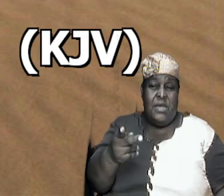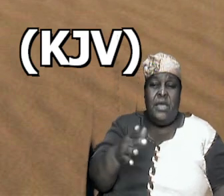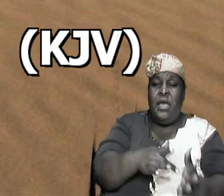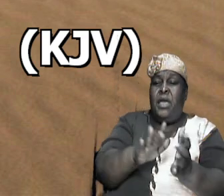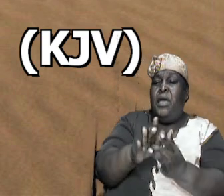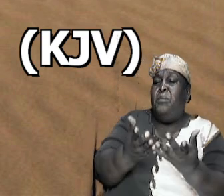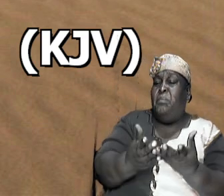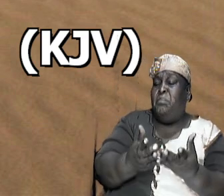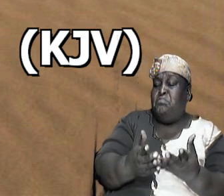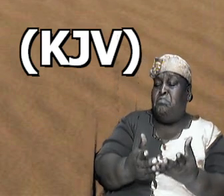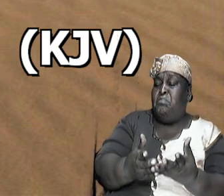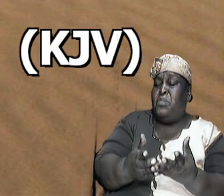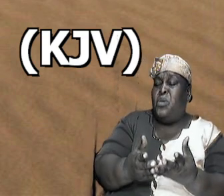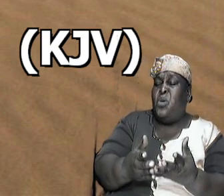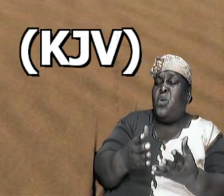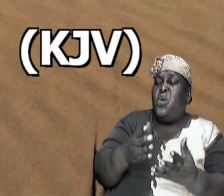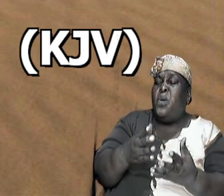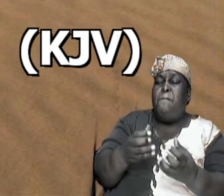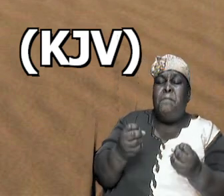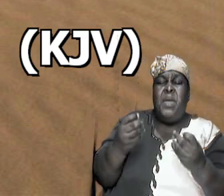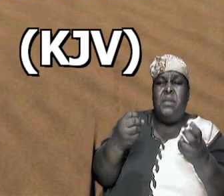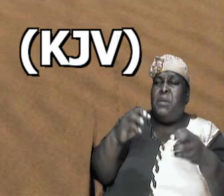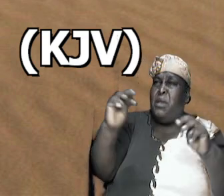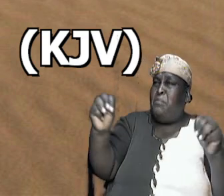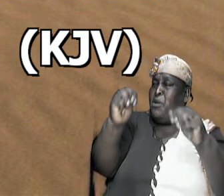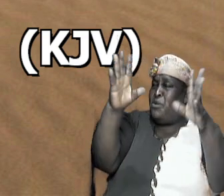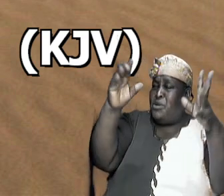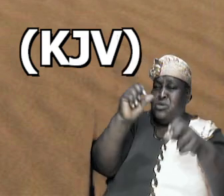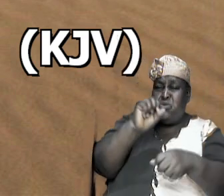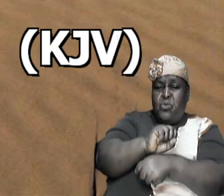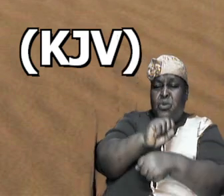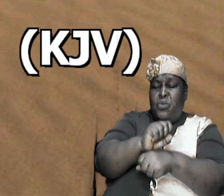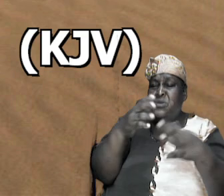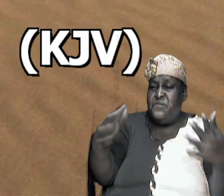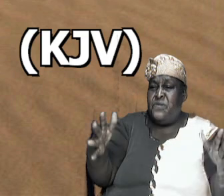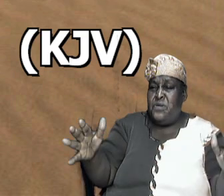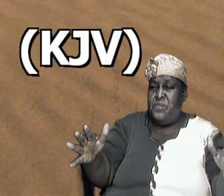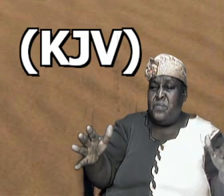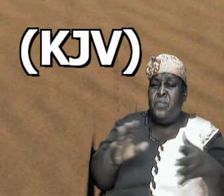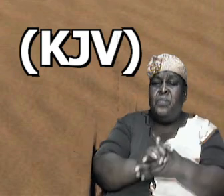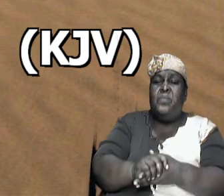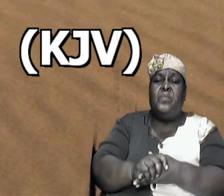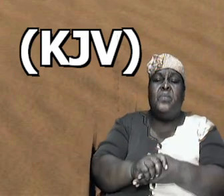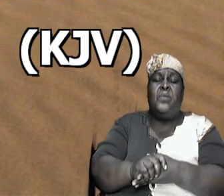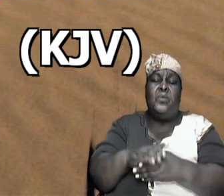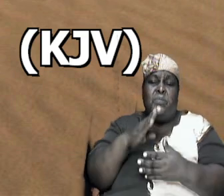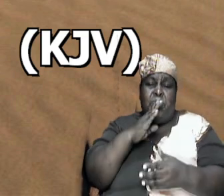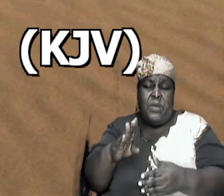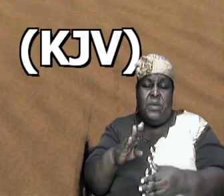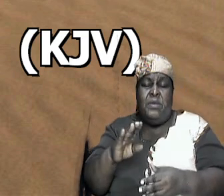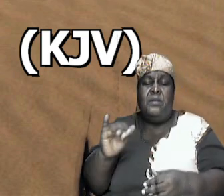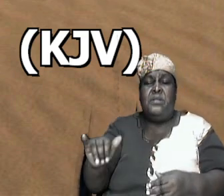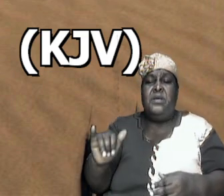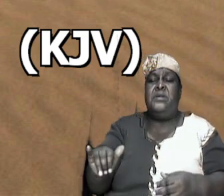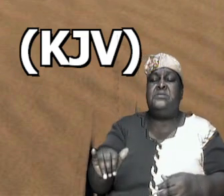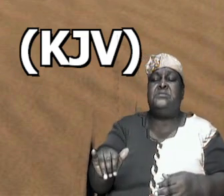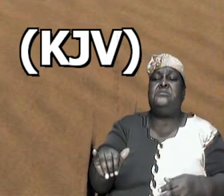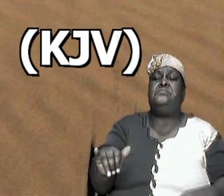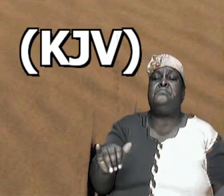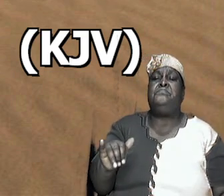mighty work was done through him. So it could be here, we are reasoning from silence, but it could be that, you